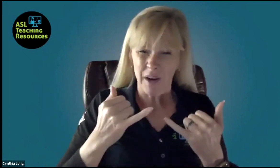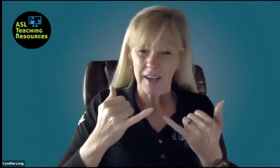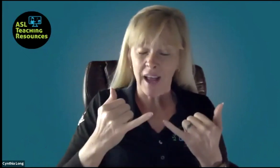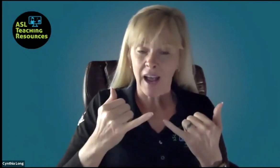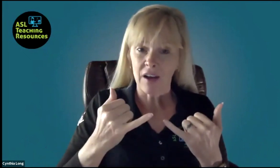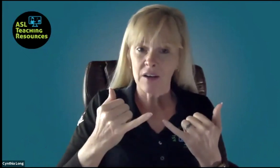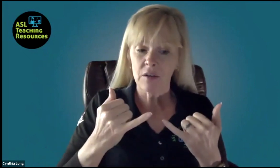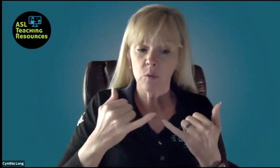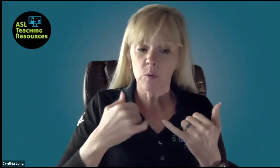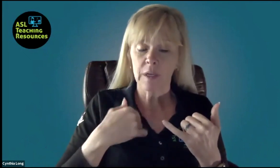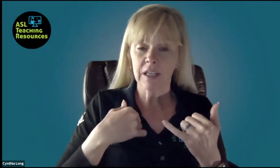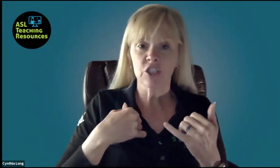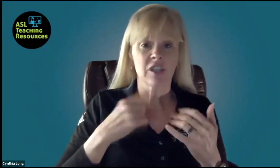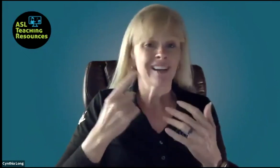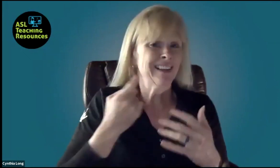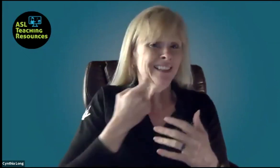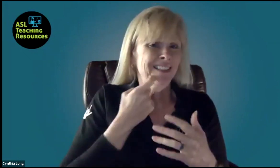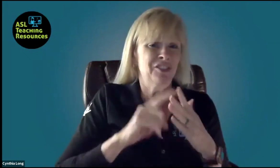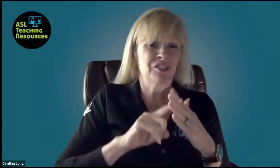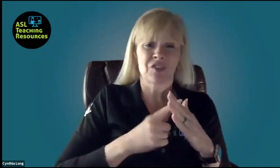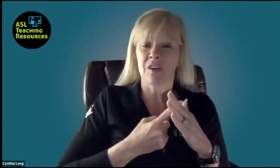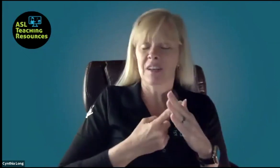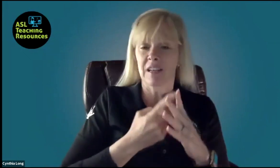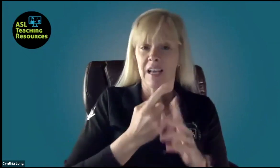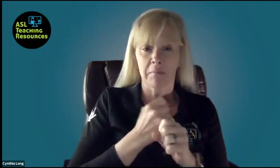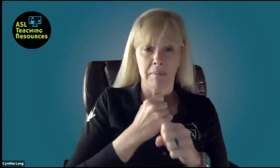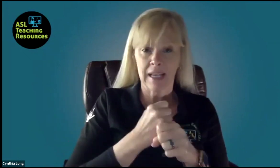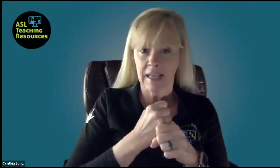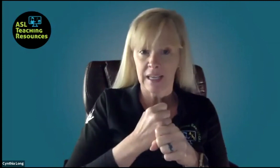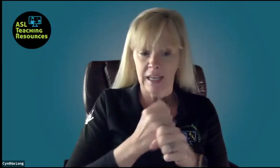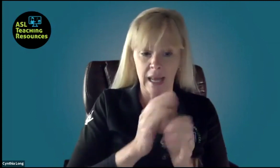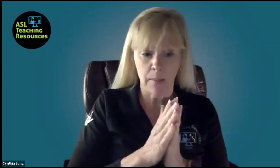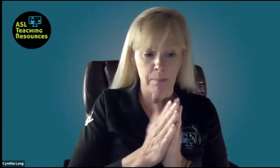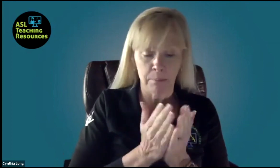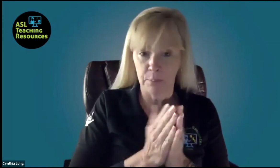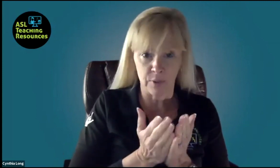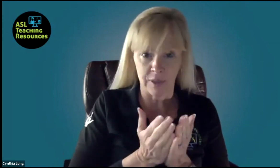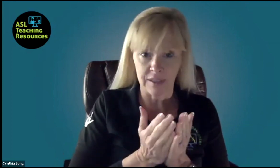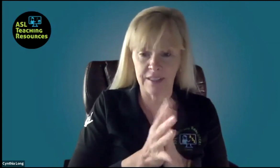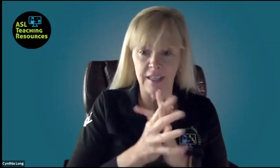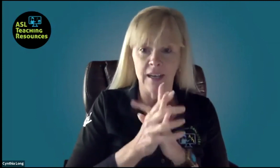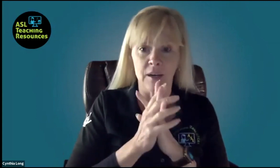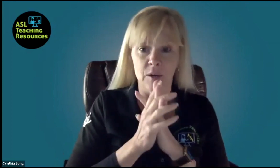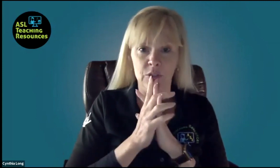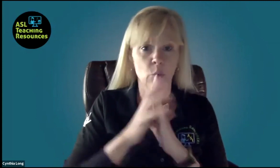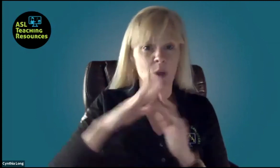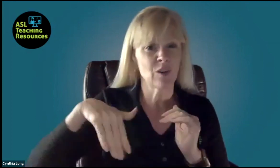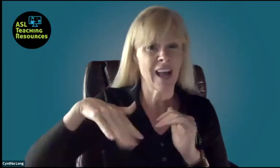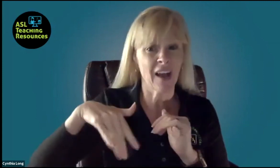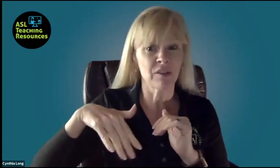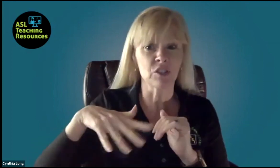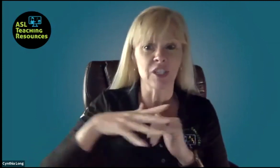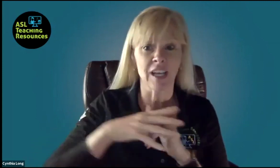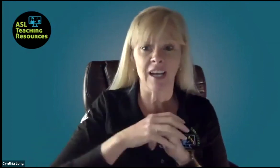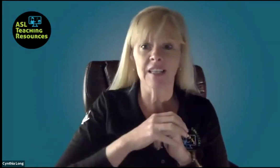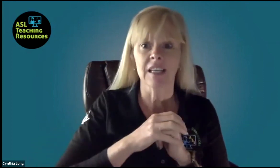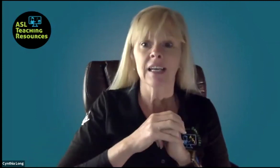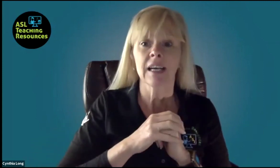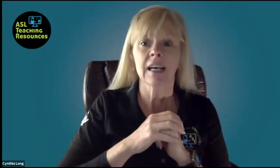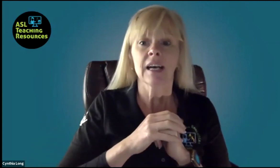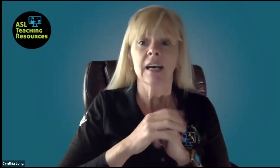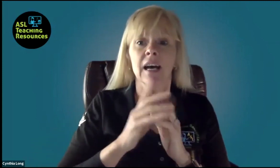Currently right now, we just started like making books. So we don't have those